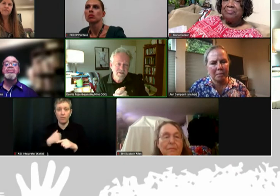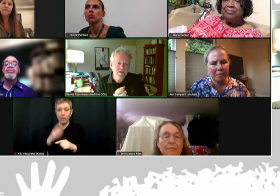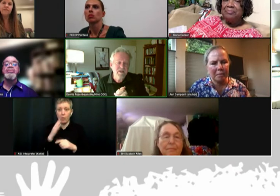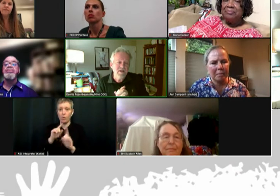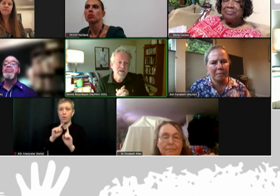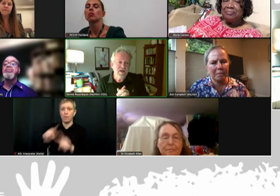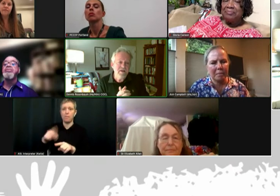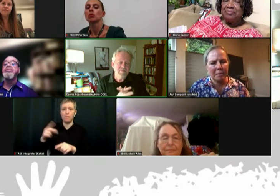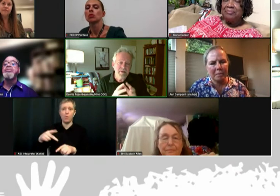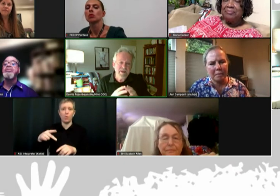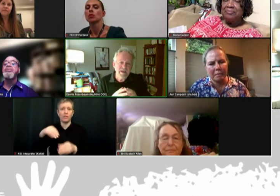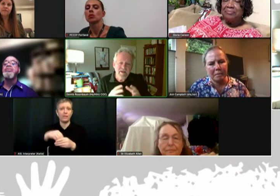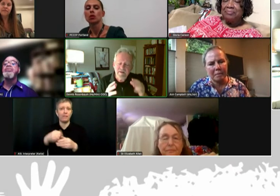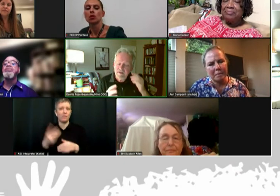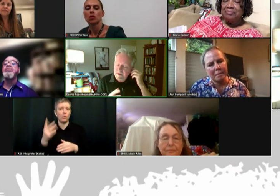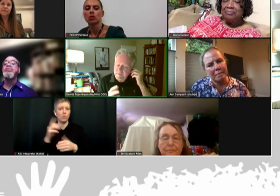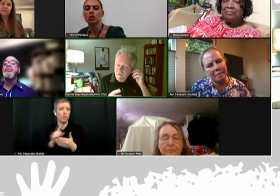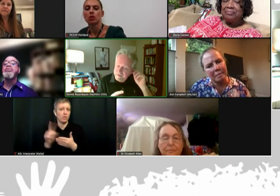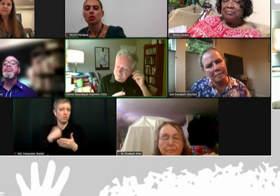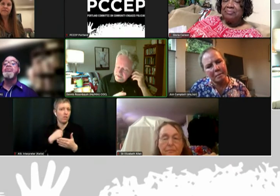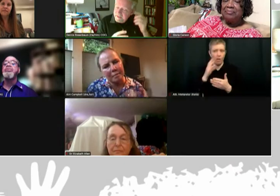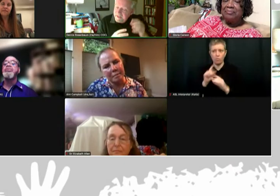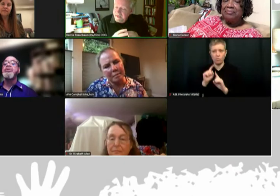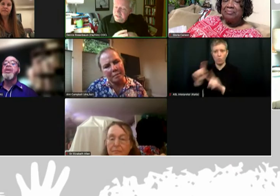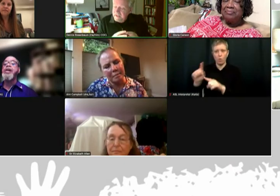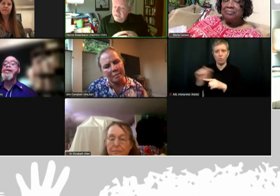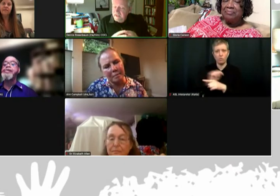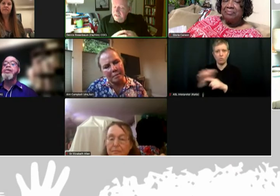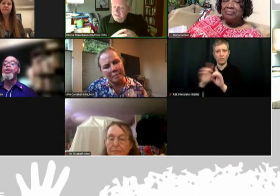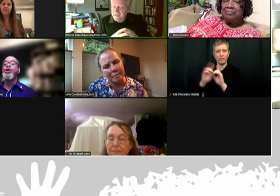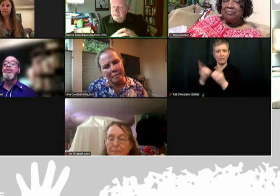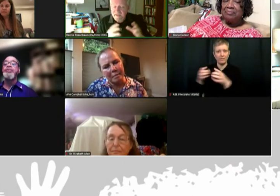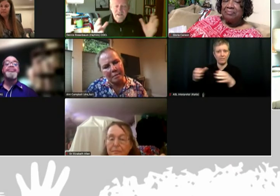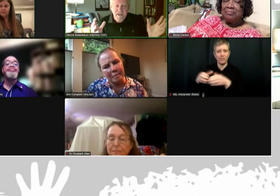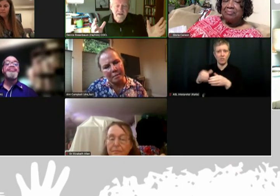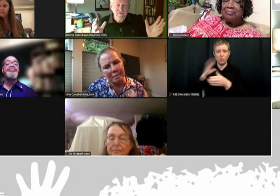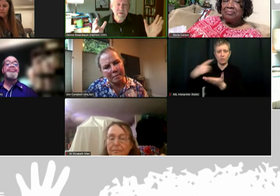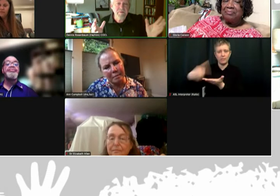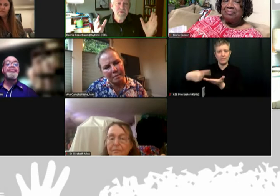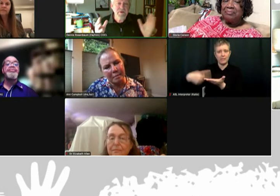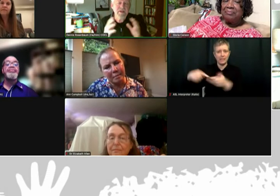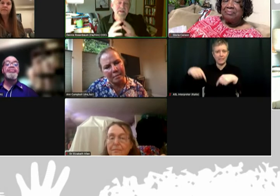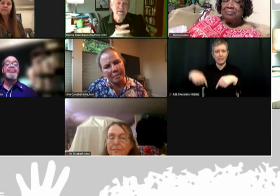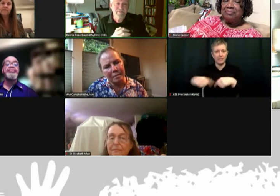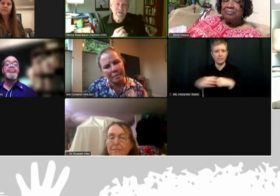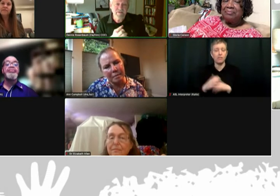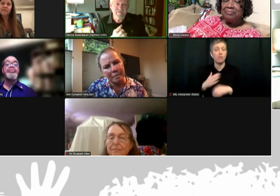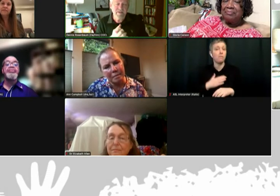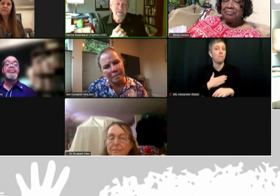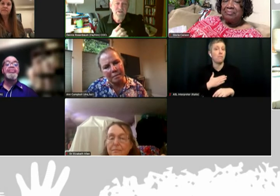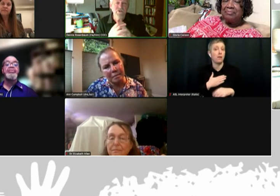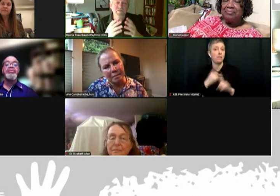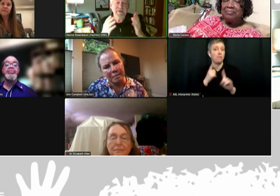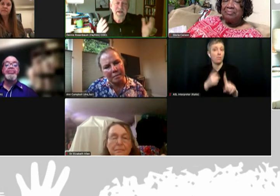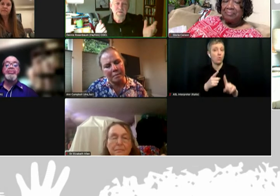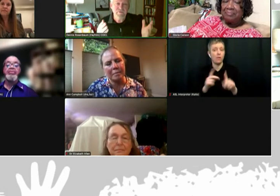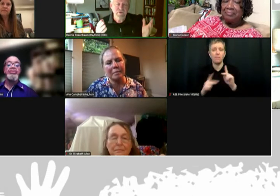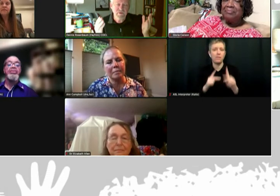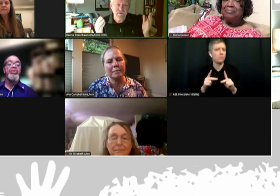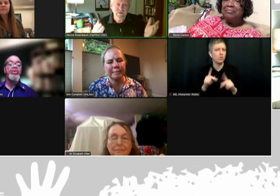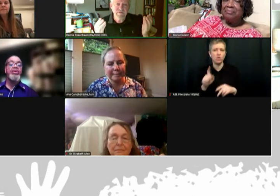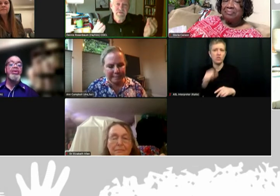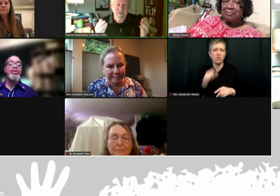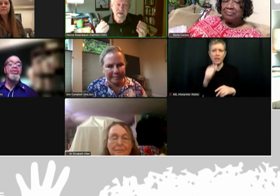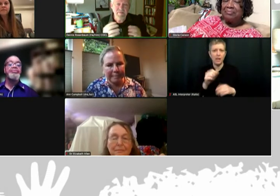about this. But my point being that it doesn't people don't need to get defensive about this. It should be